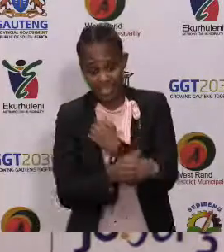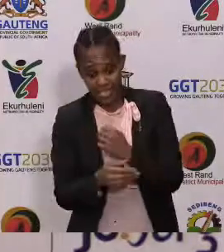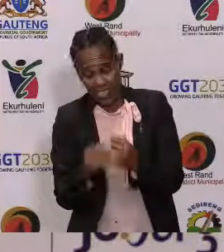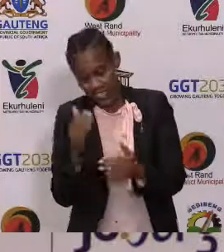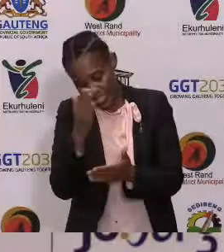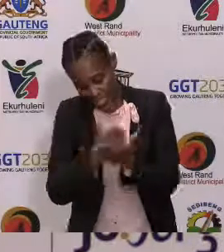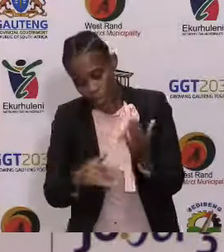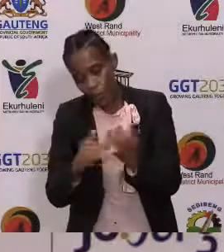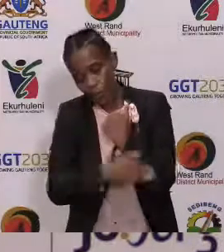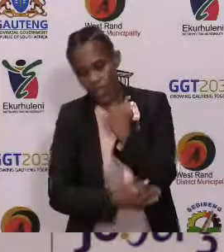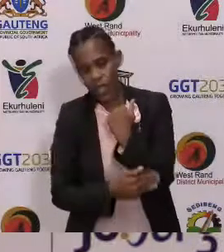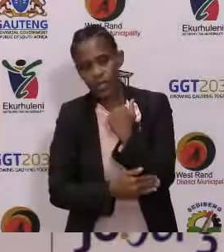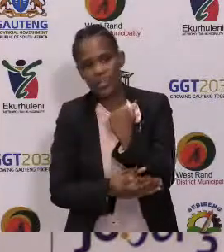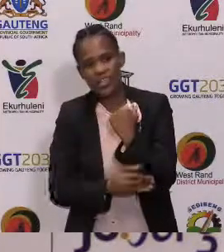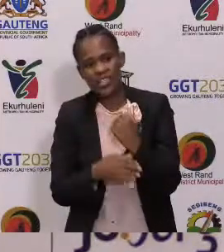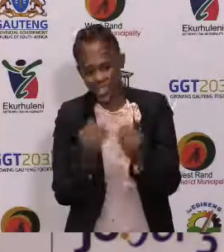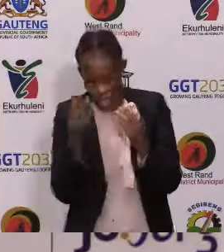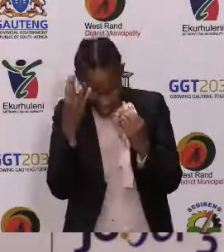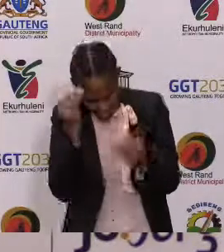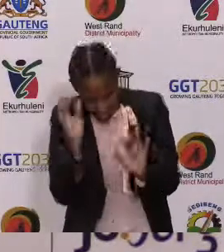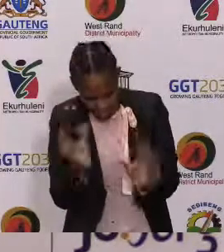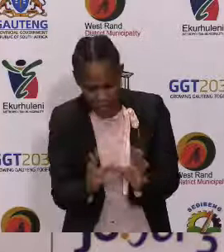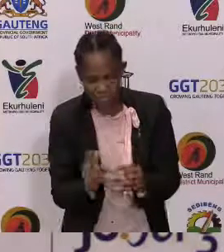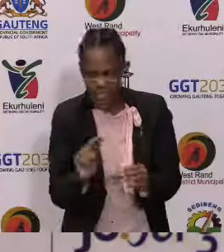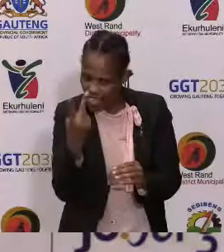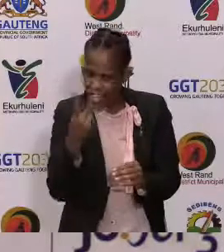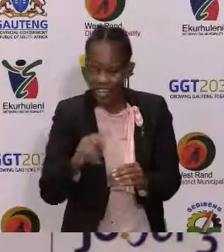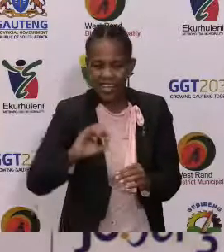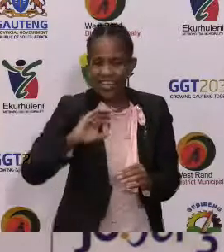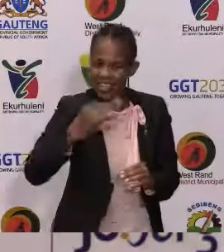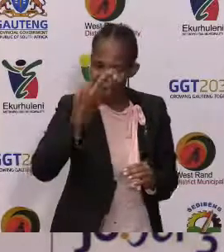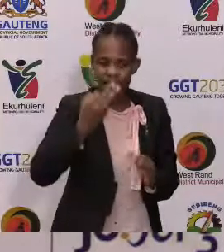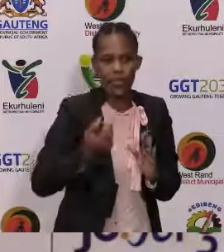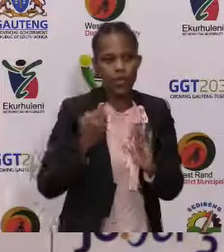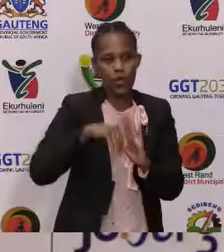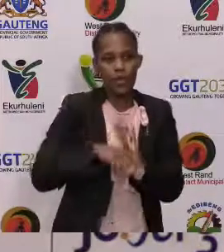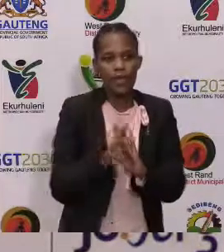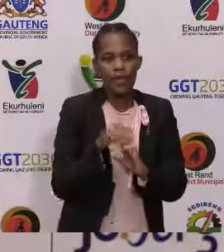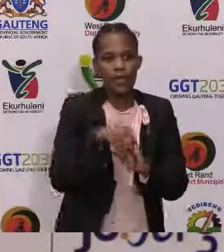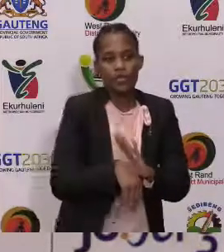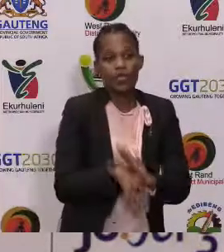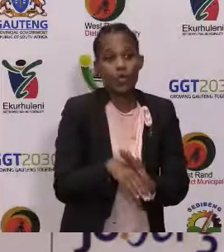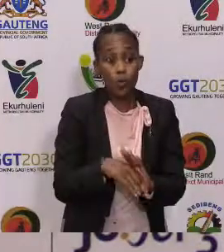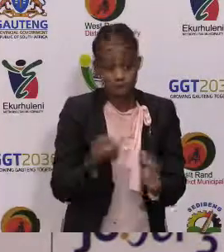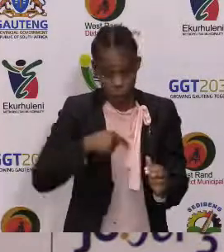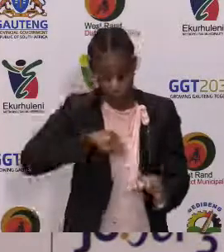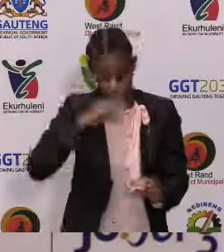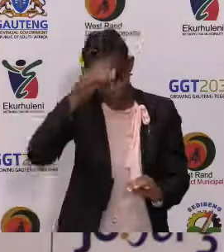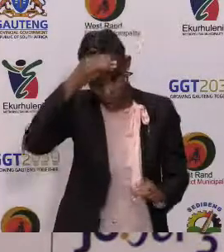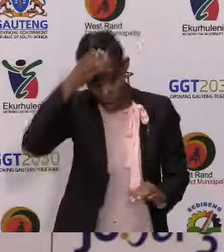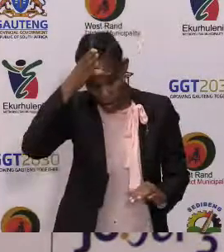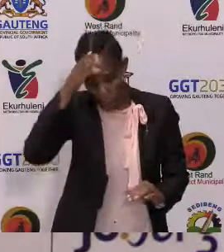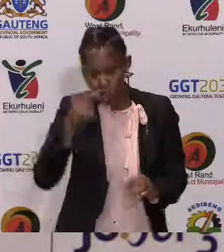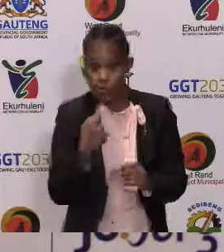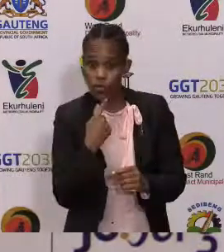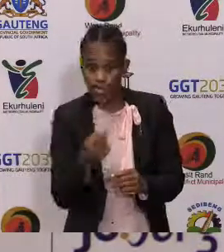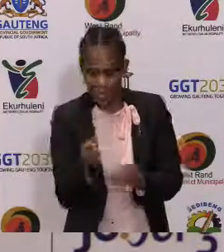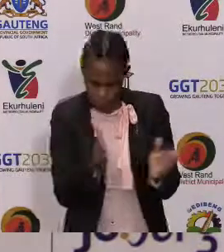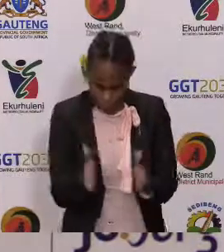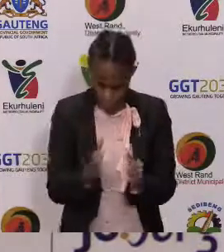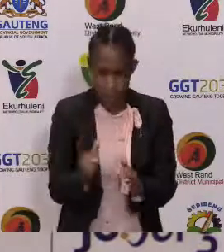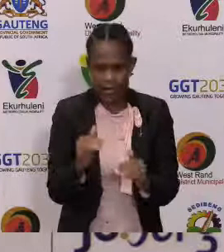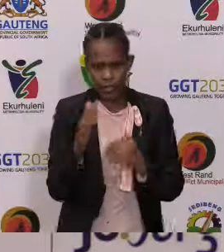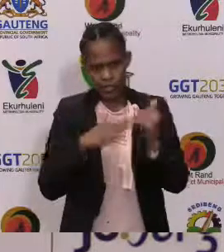third wave. So the wisdom of putting in place permanent structures to expand